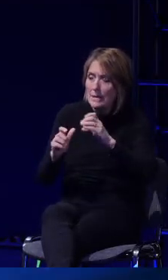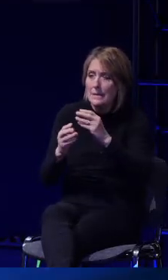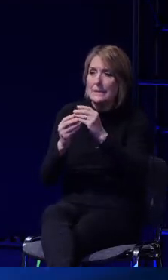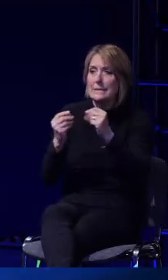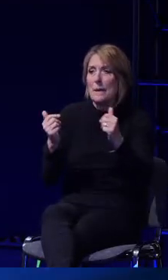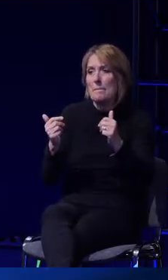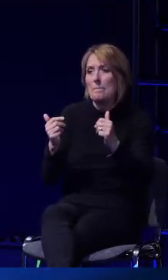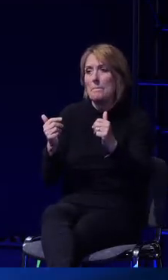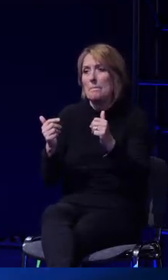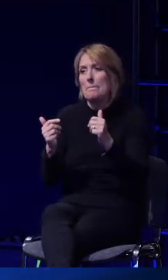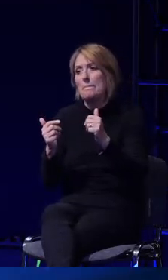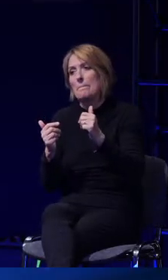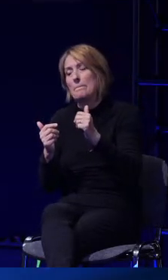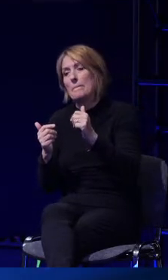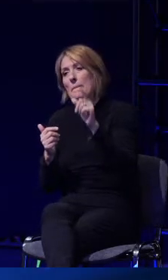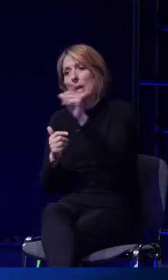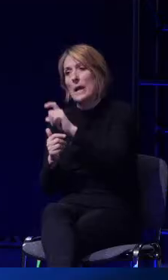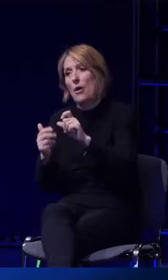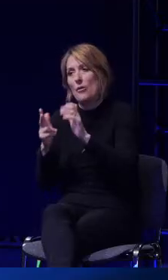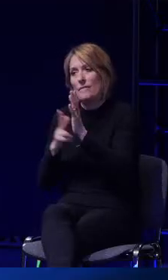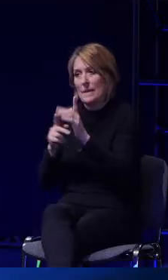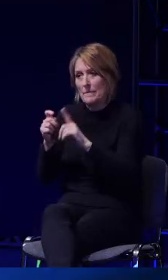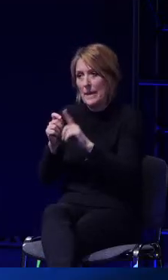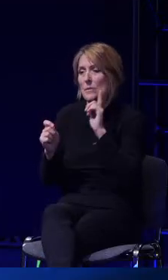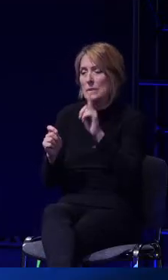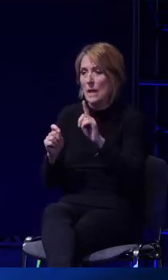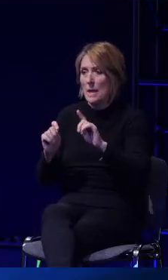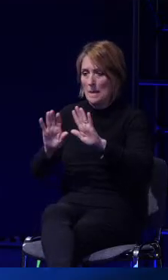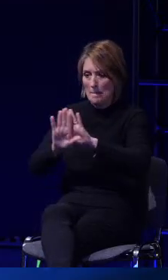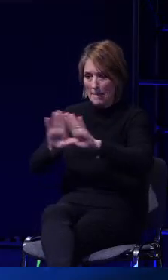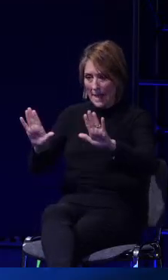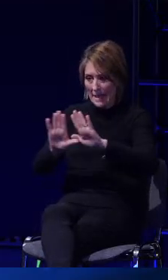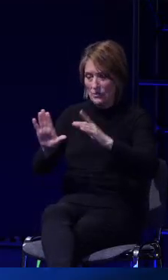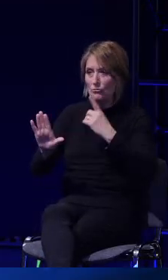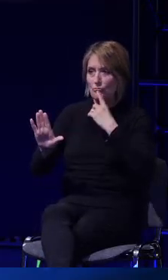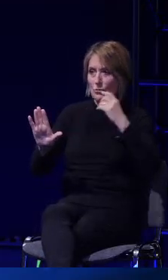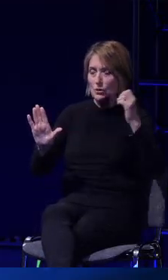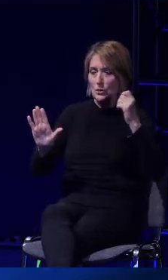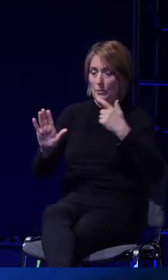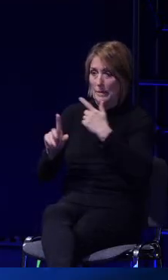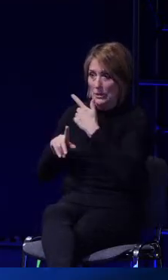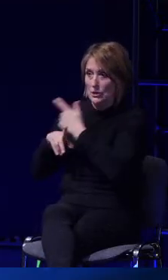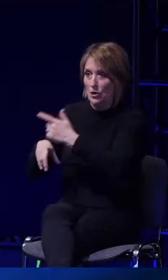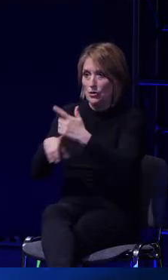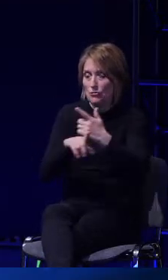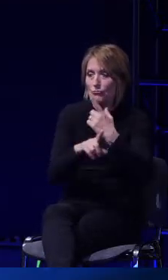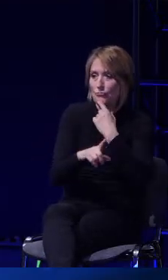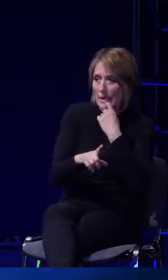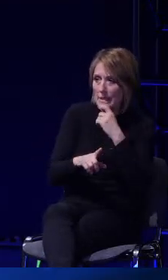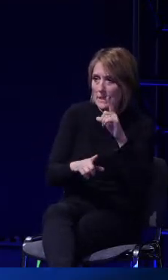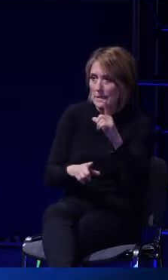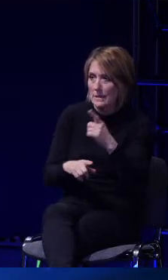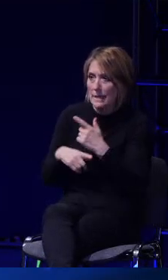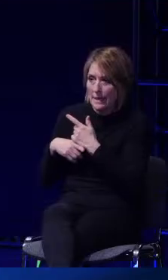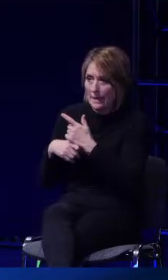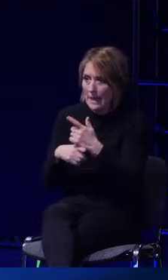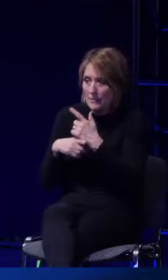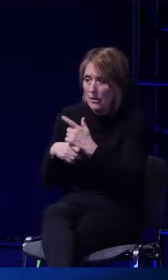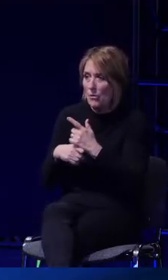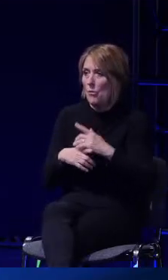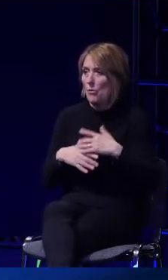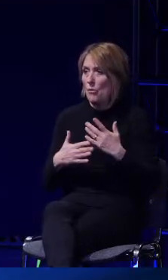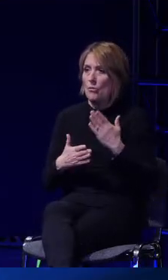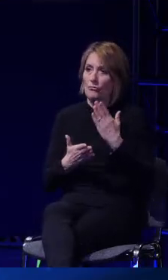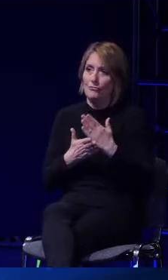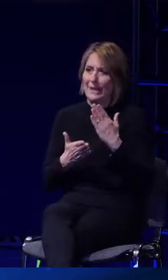was plates we shot on Red cameras, some of it was Unreal Engine stuff, so there's a whole